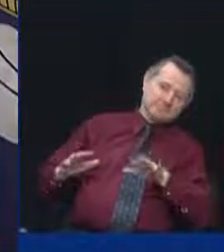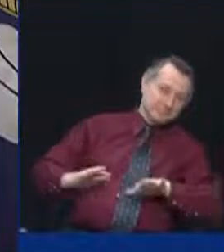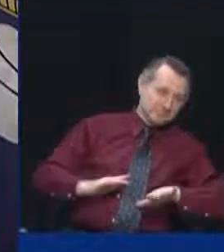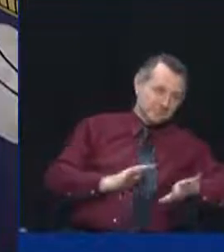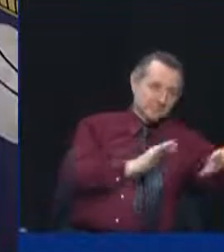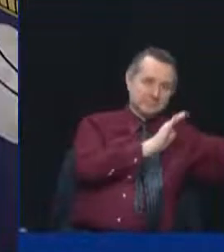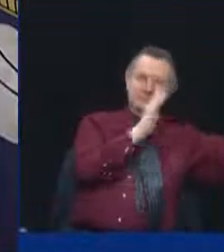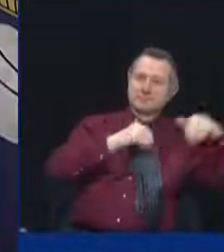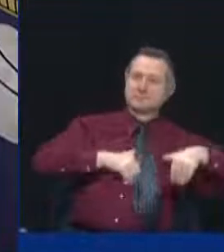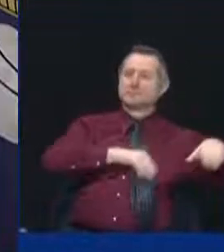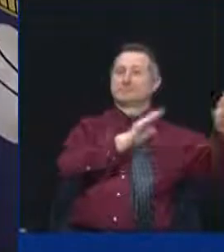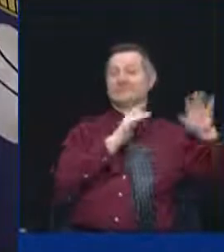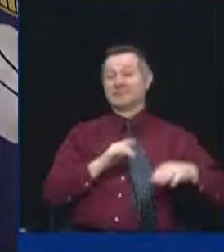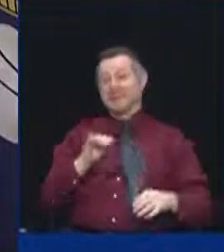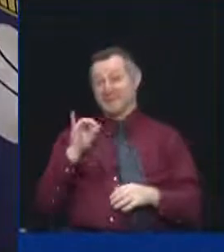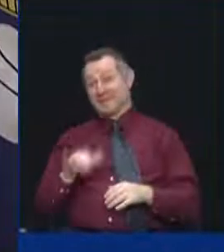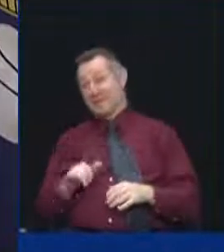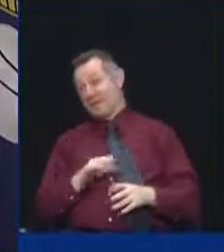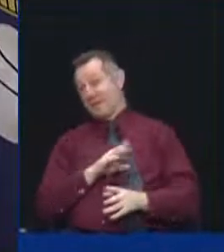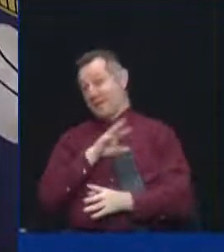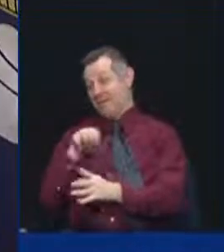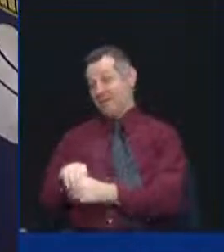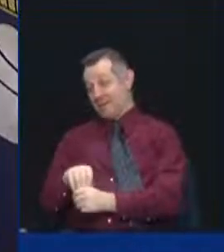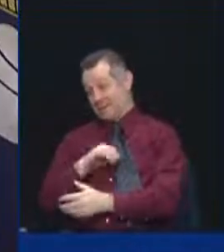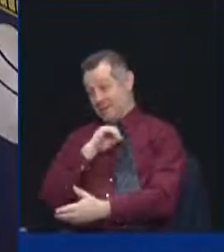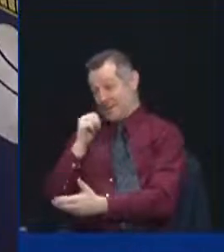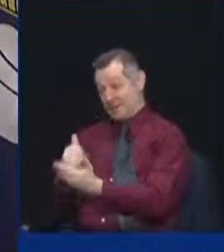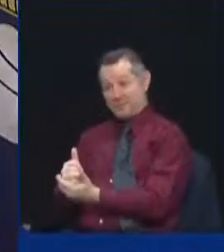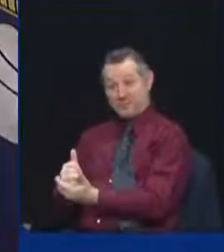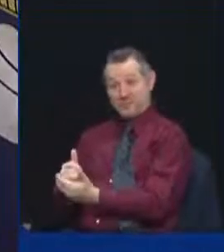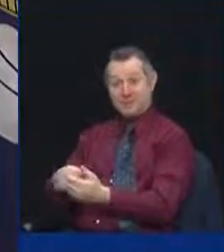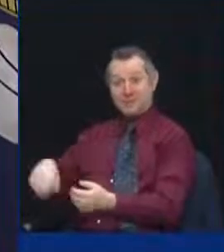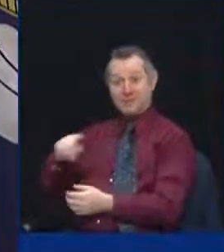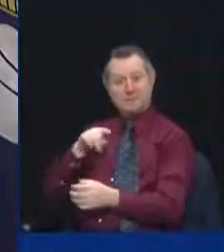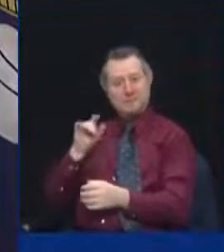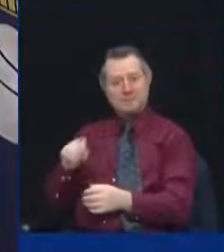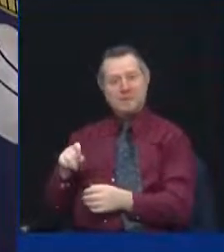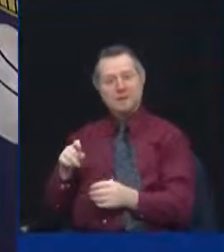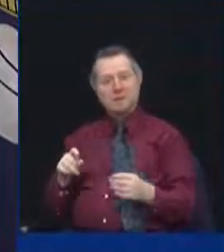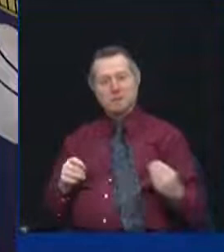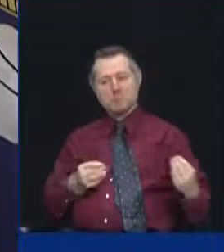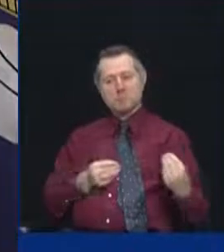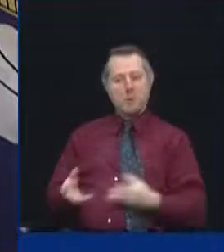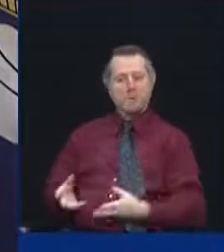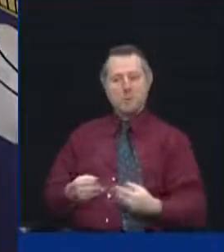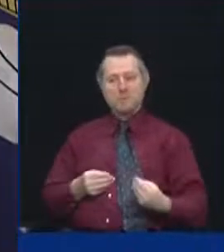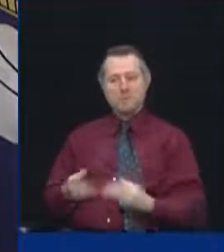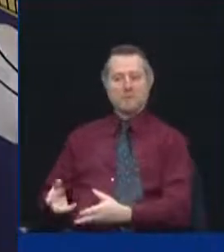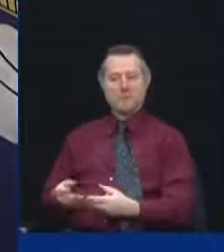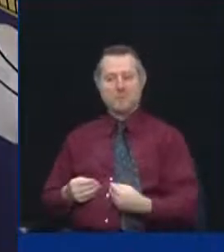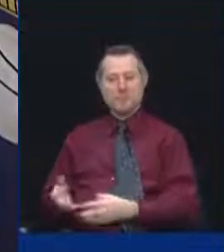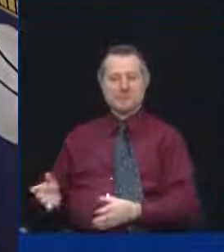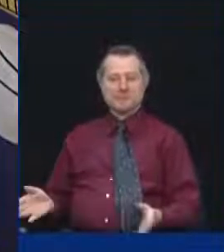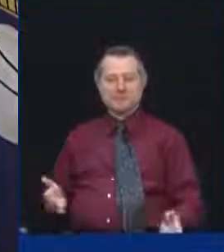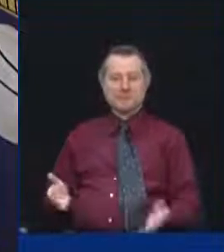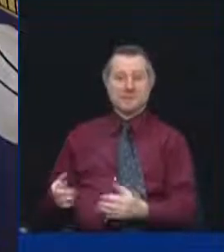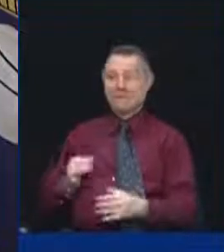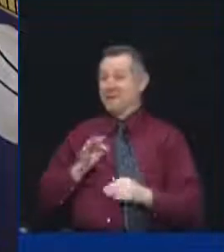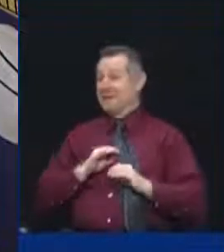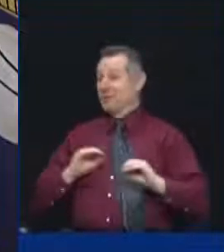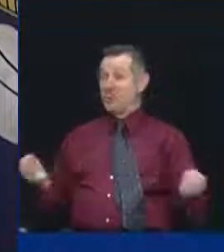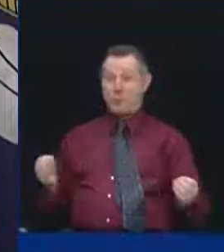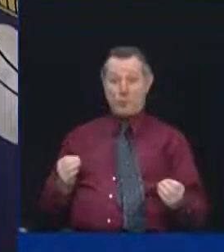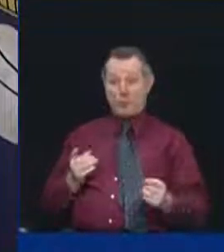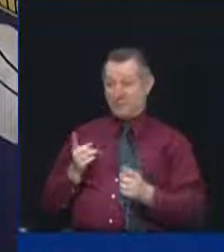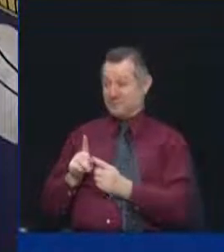That intervention, that assistance has to be provided. If you do nothing, they